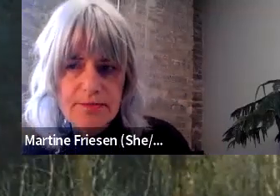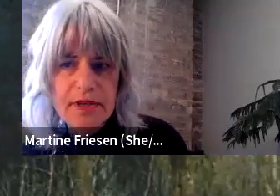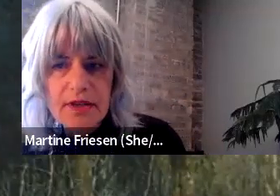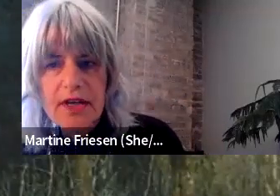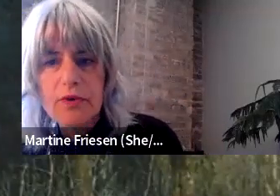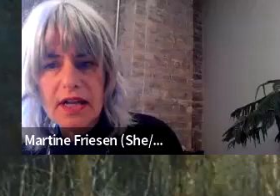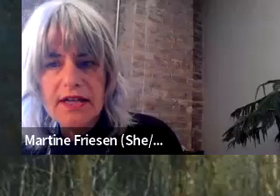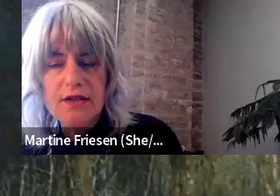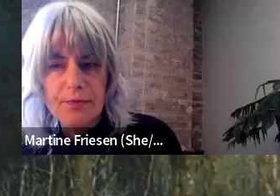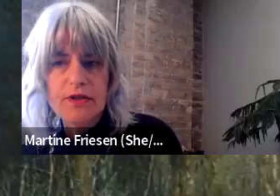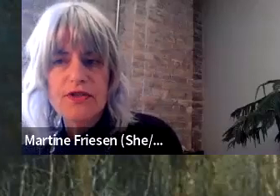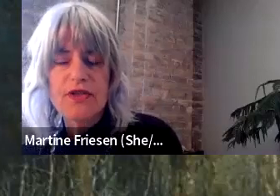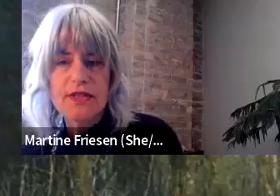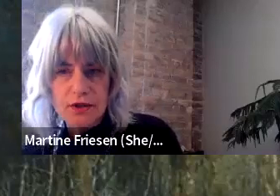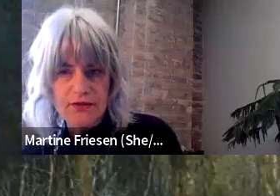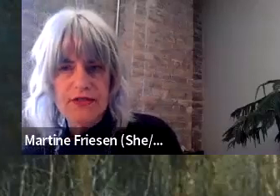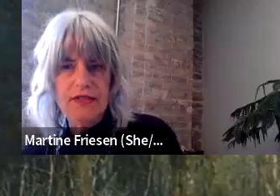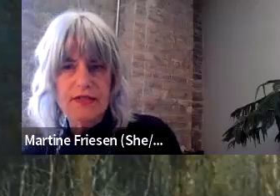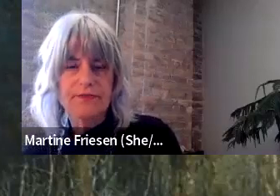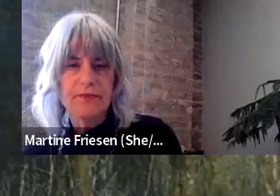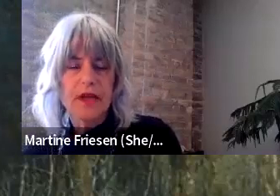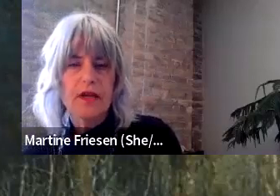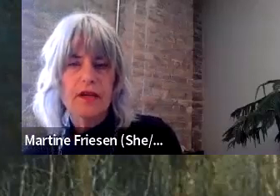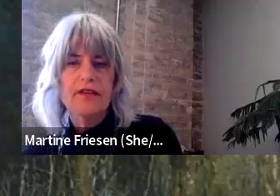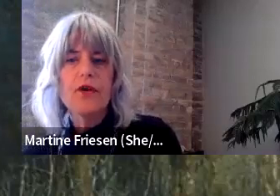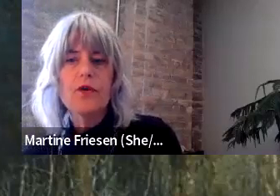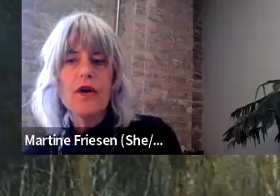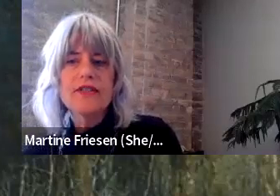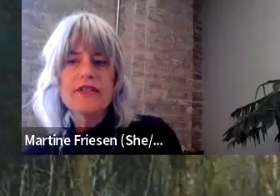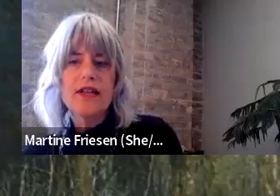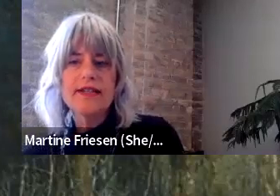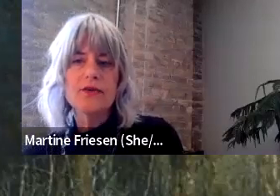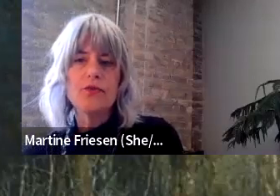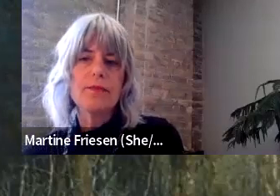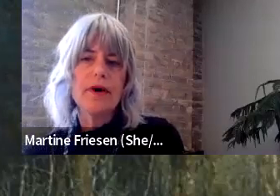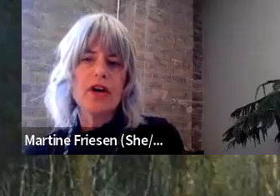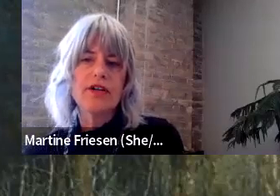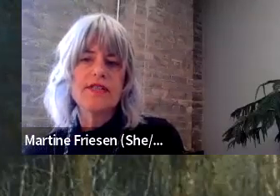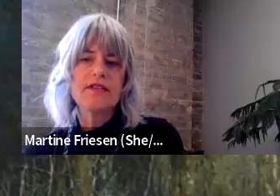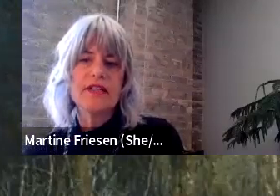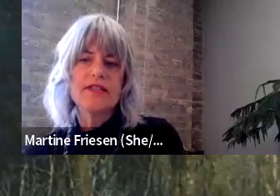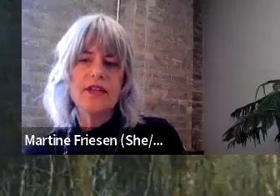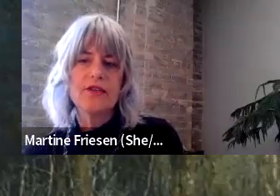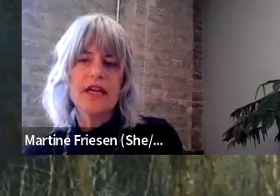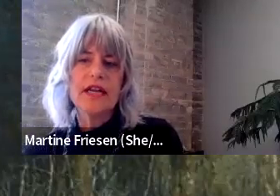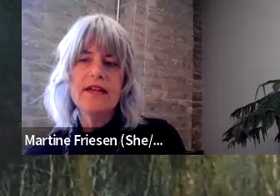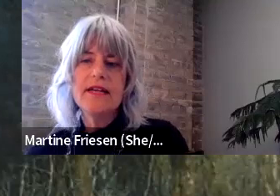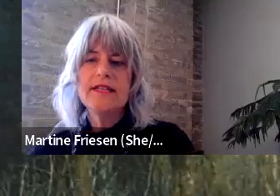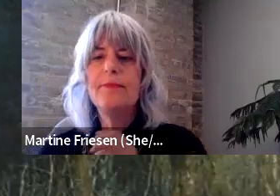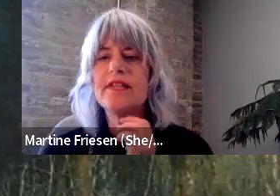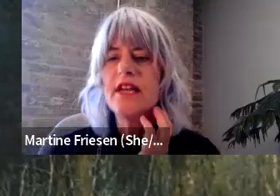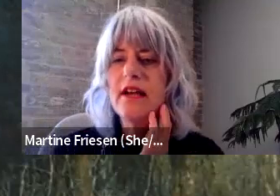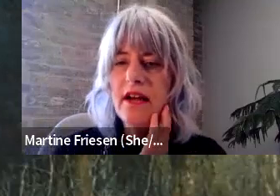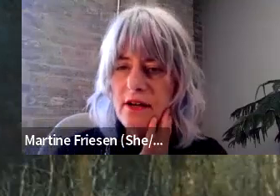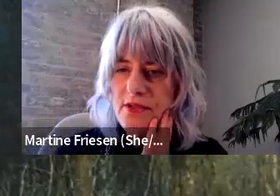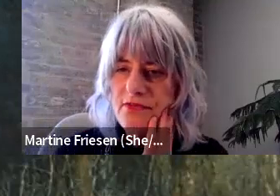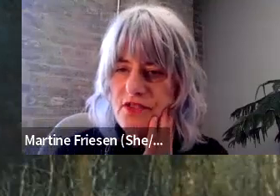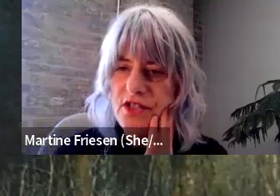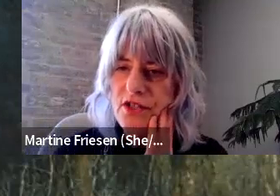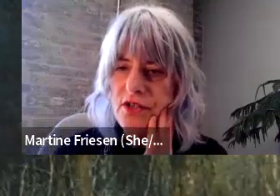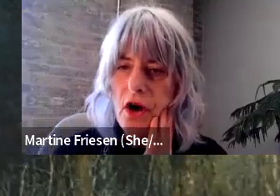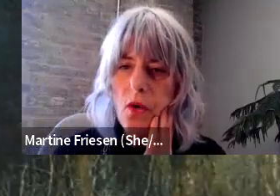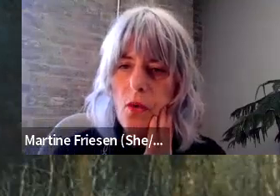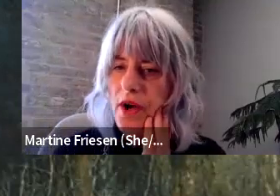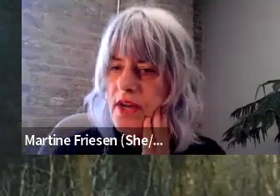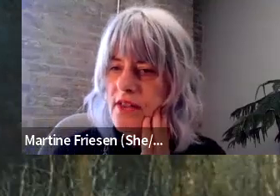for disability-related supports and services. The photo on this slide is a work by artist Yvette Senarini depicting cutouts